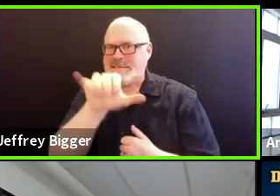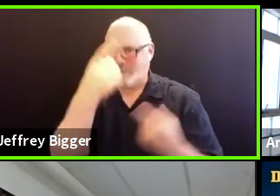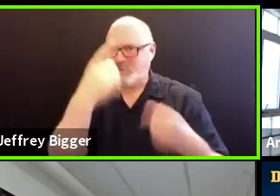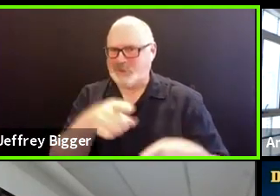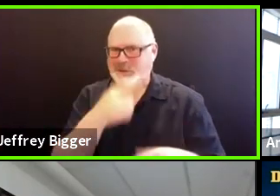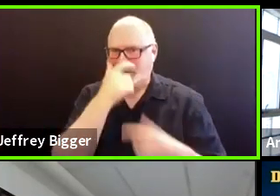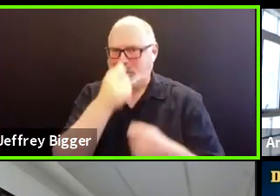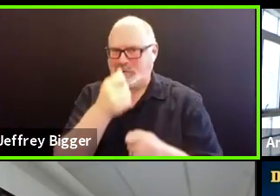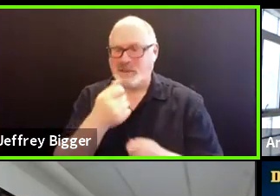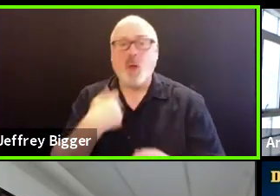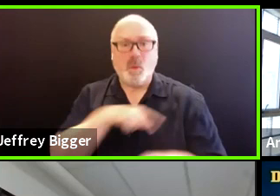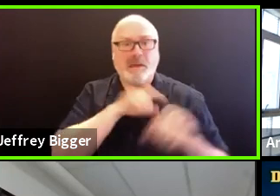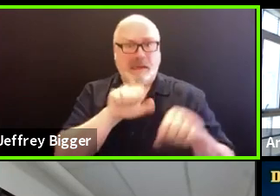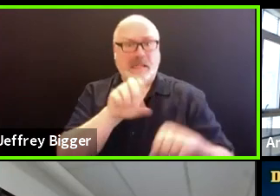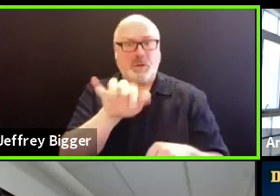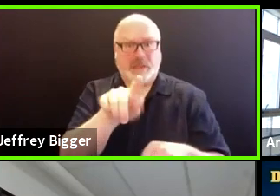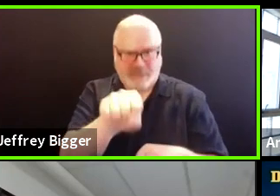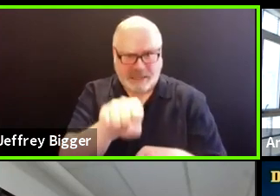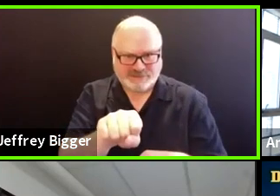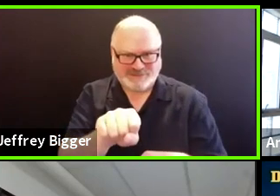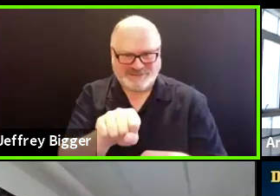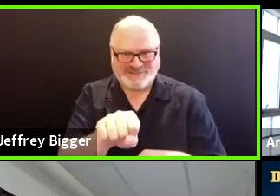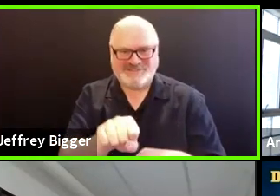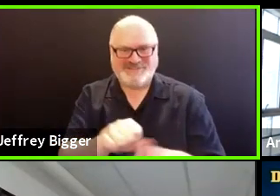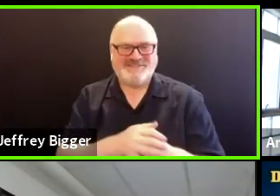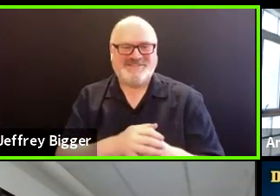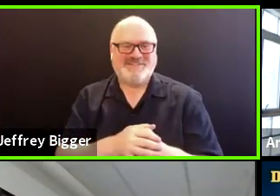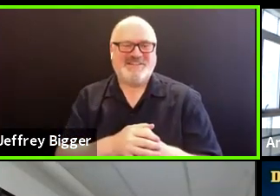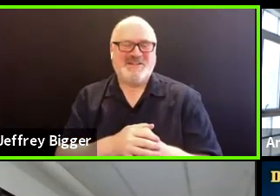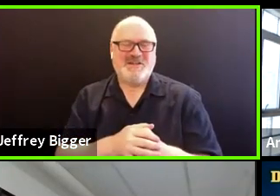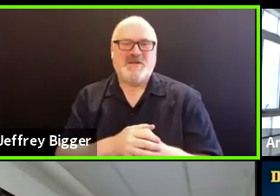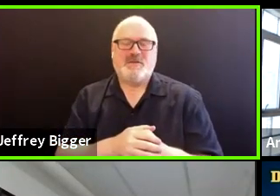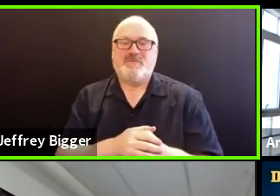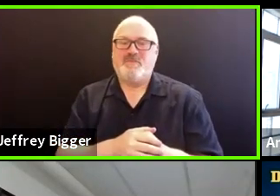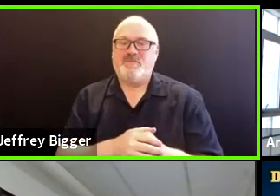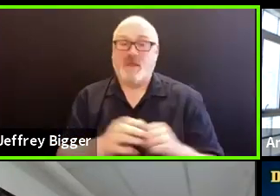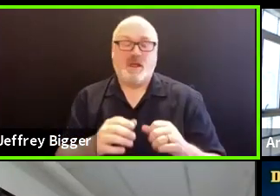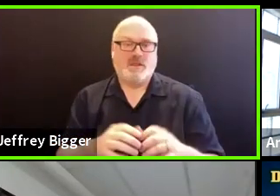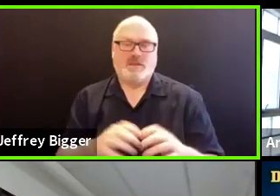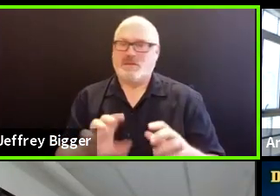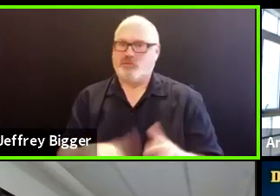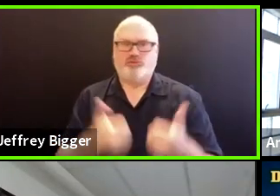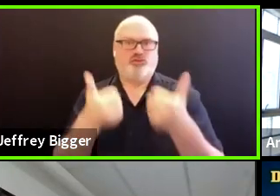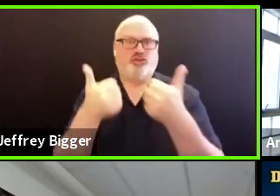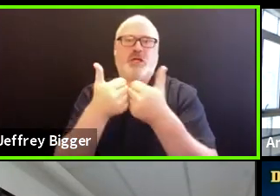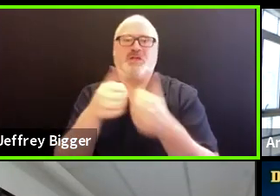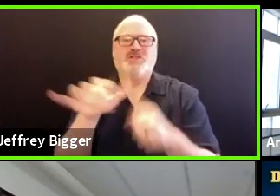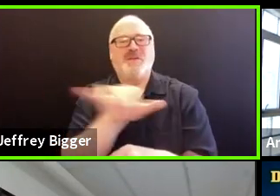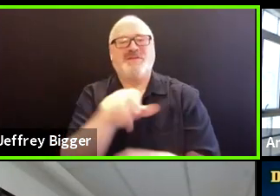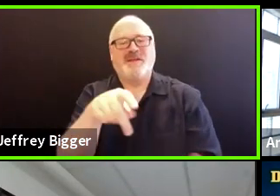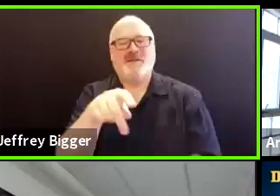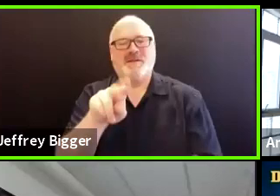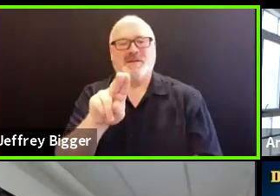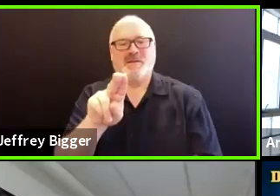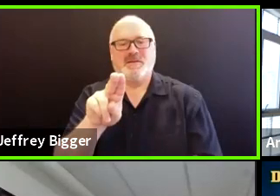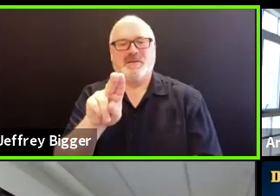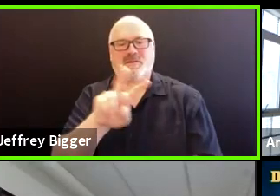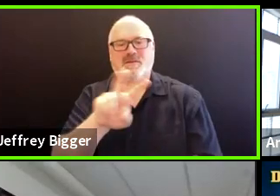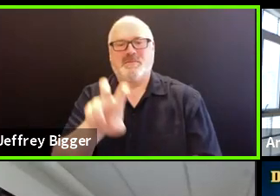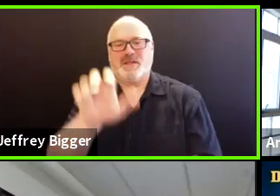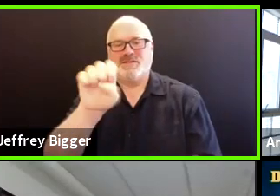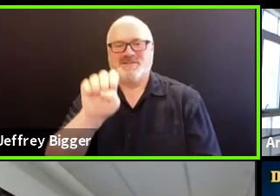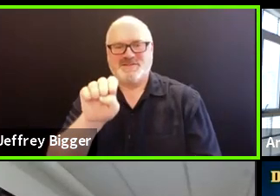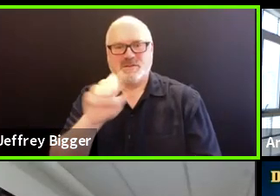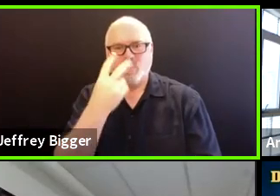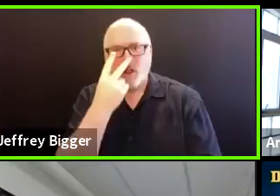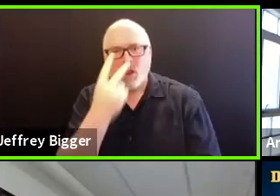the task. And it is very much of a logistical puzzle. As Andy indicated, we are looking